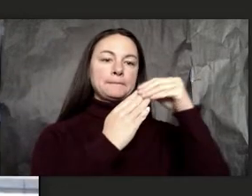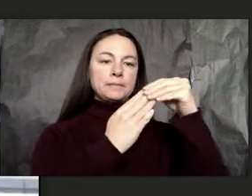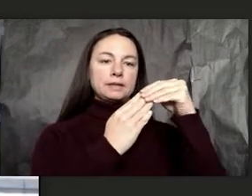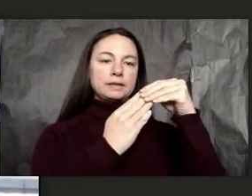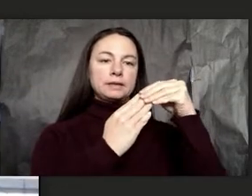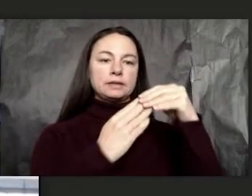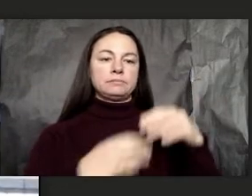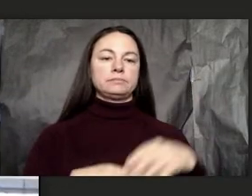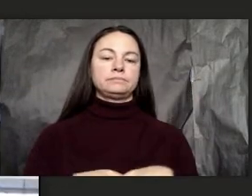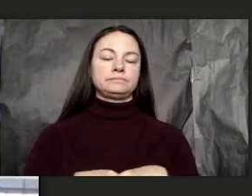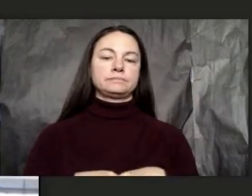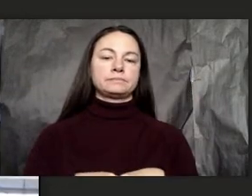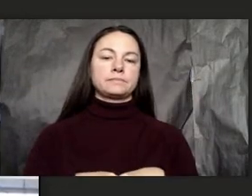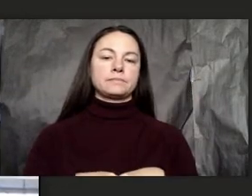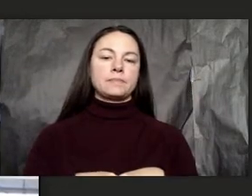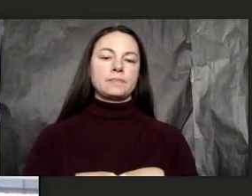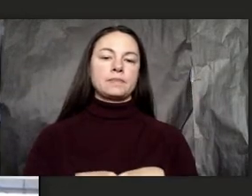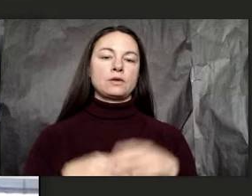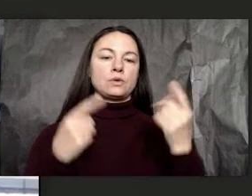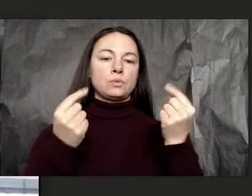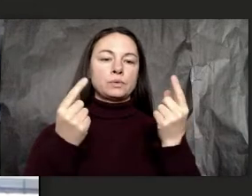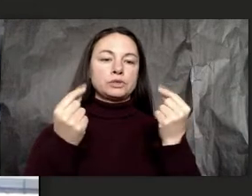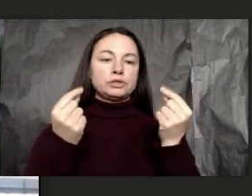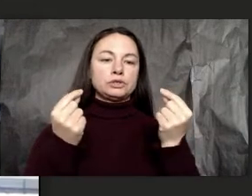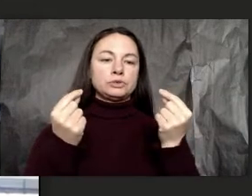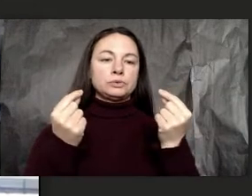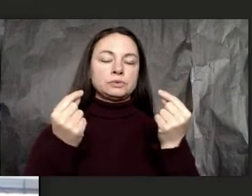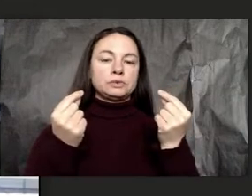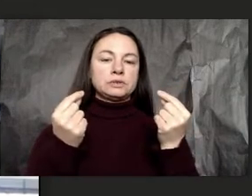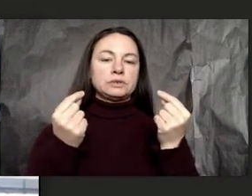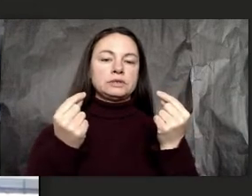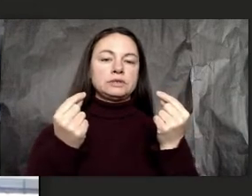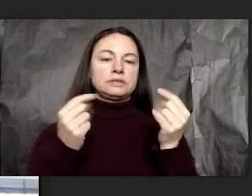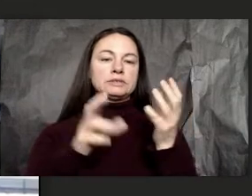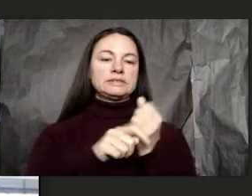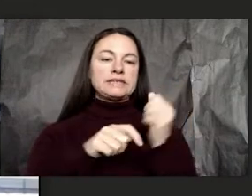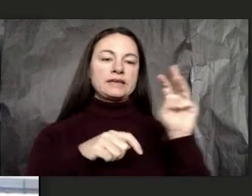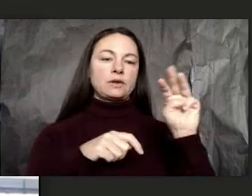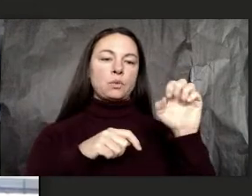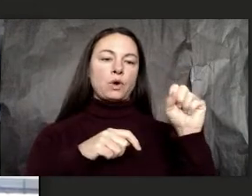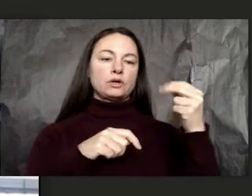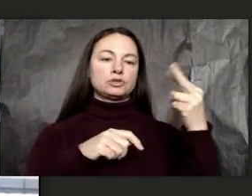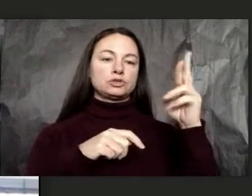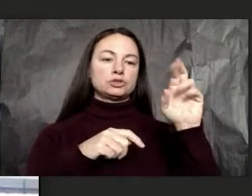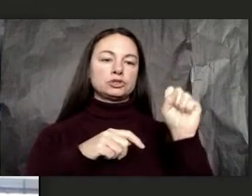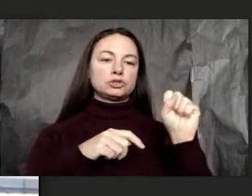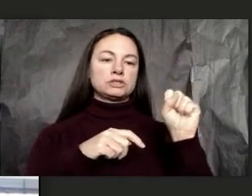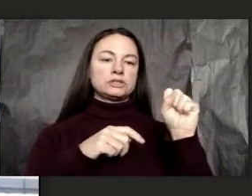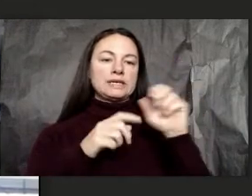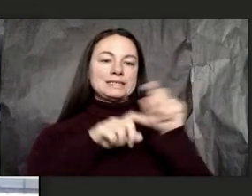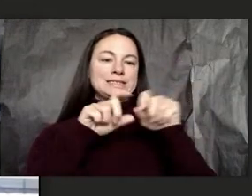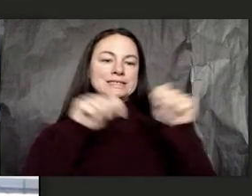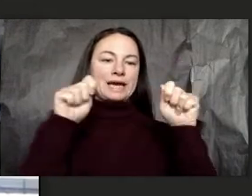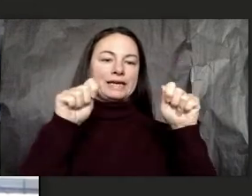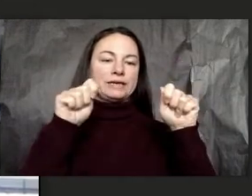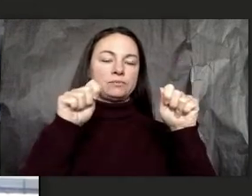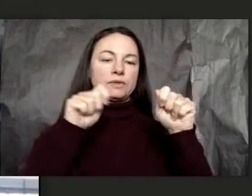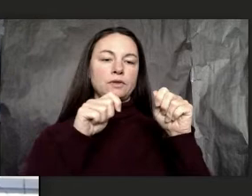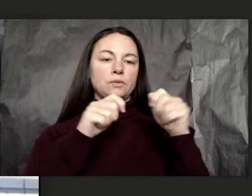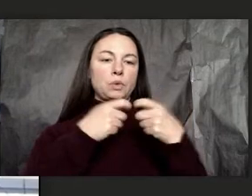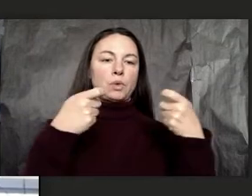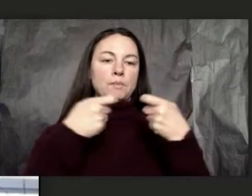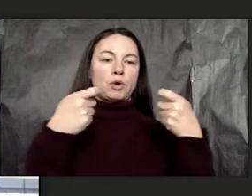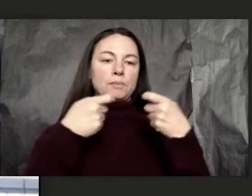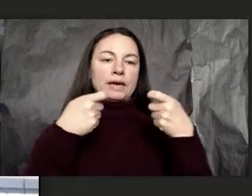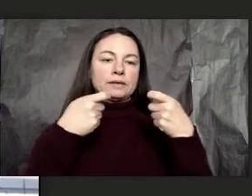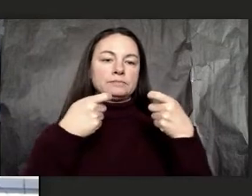All right. So what we're going to do is we're going to take the washers and tie them with the rubber band chain and clip them with the binder